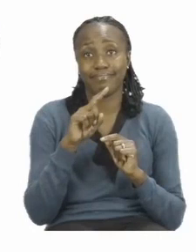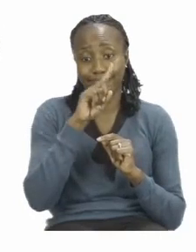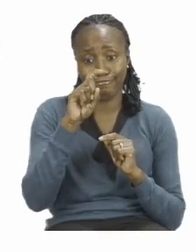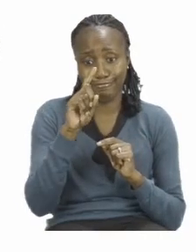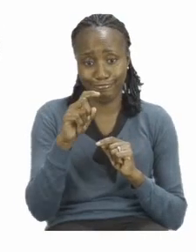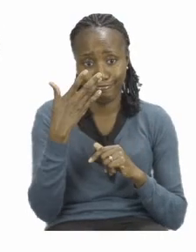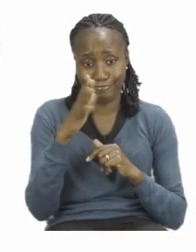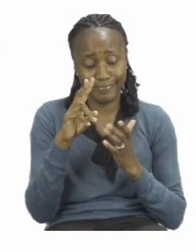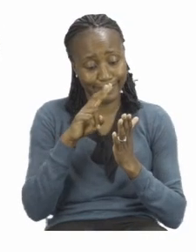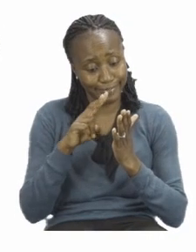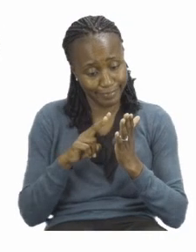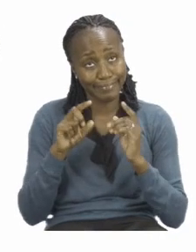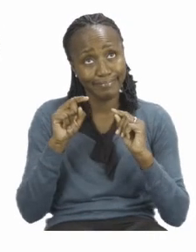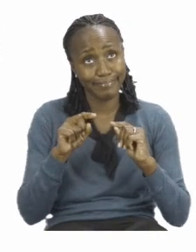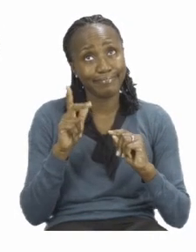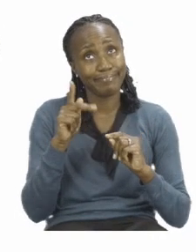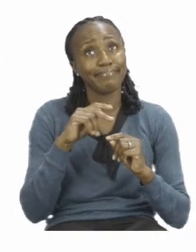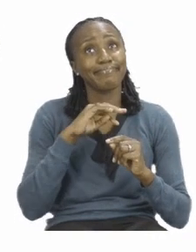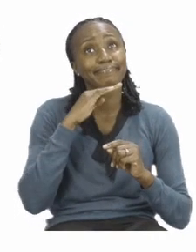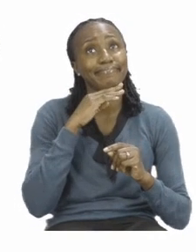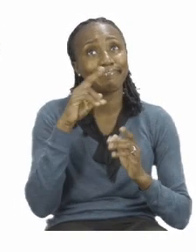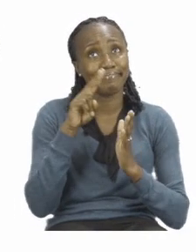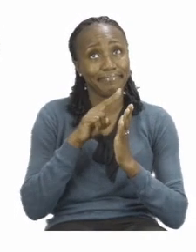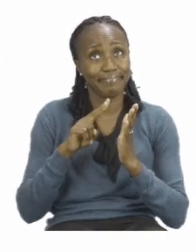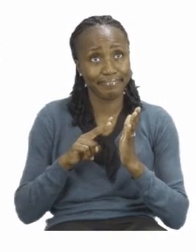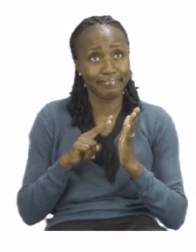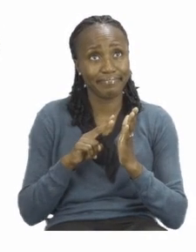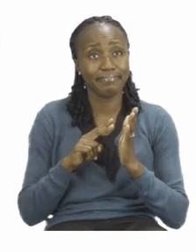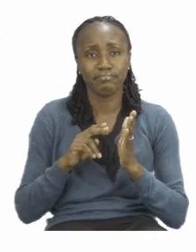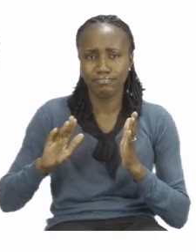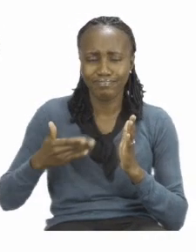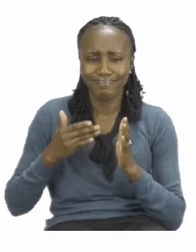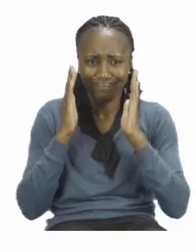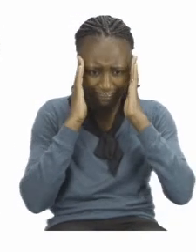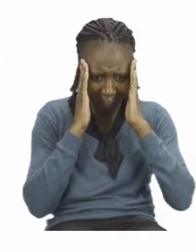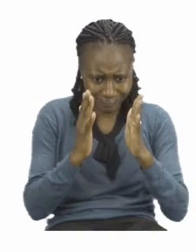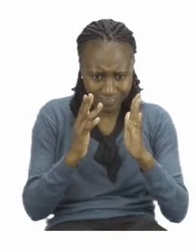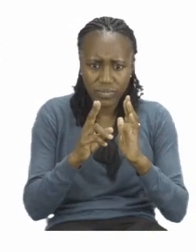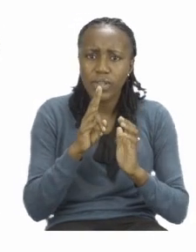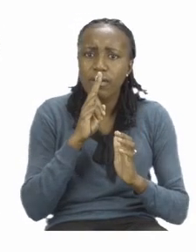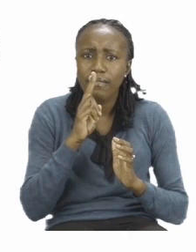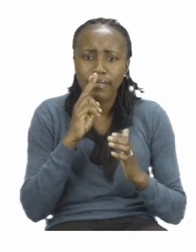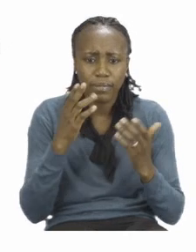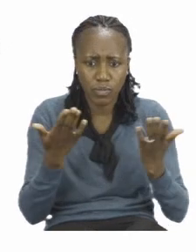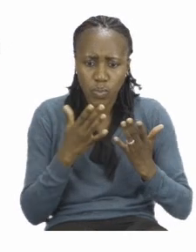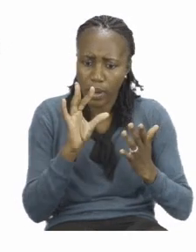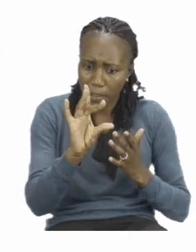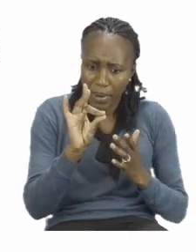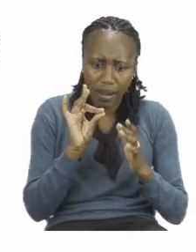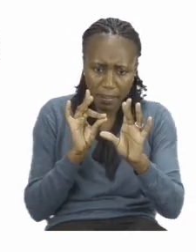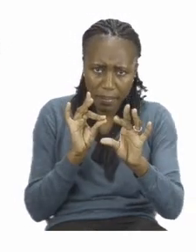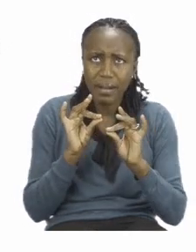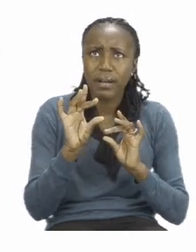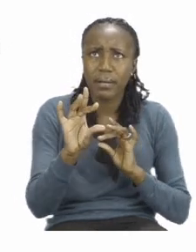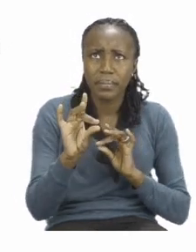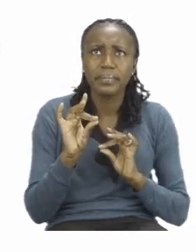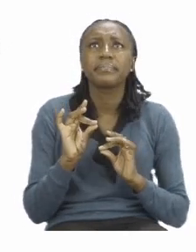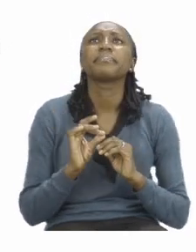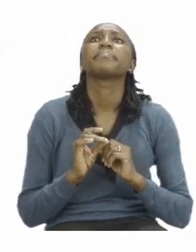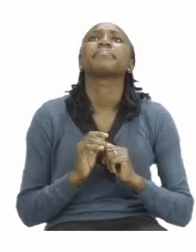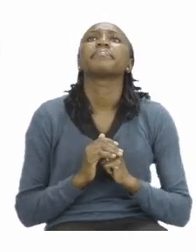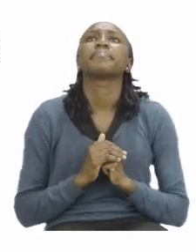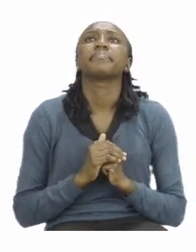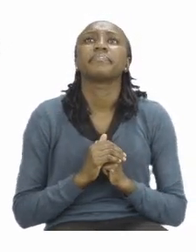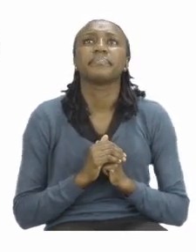questions, it's back to the passage. This time, we are keeping our eyes and ears open for all the answers that